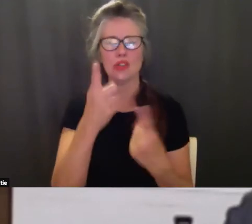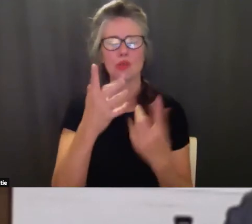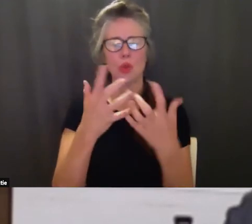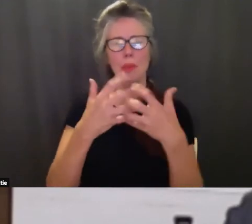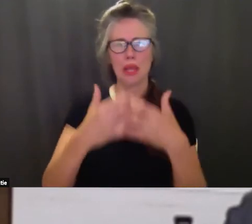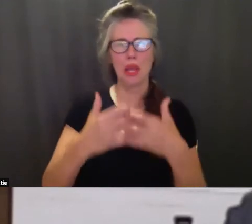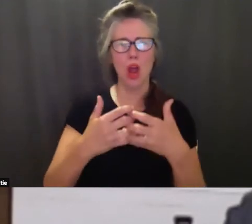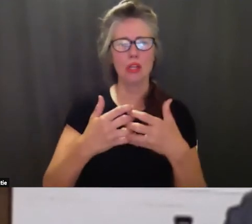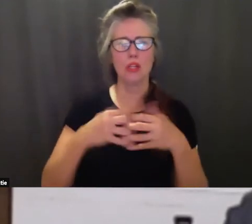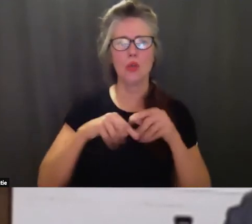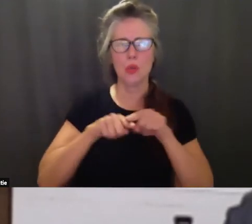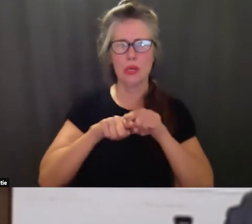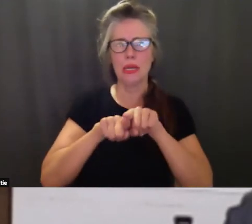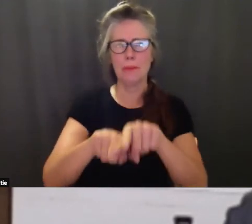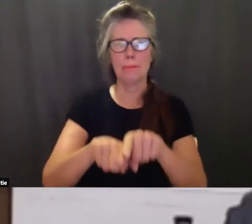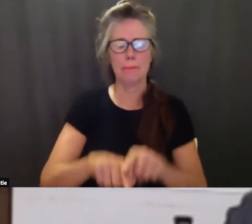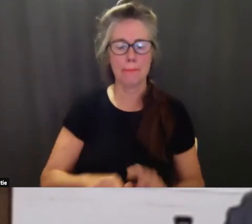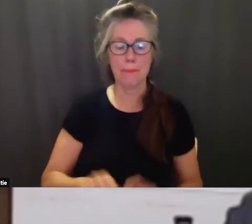Okay.